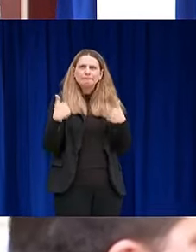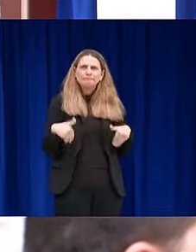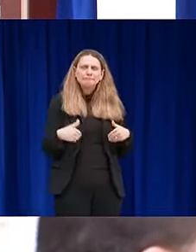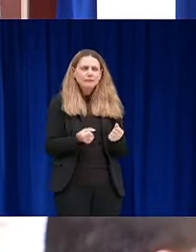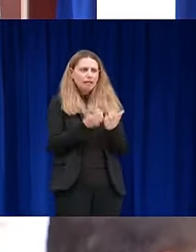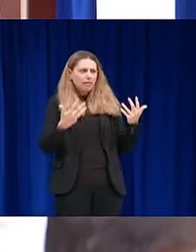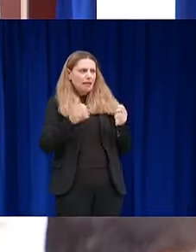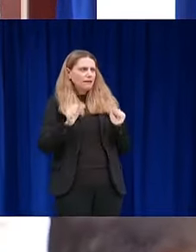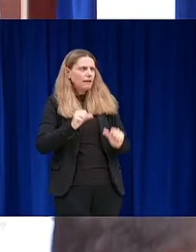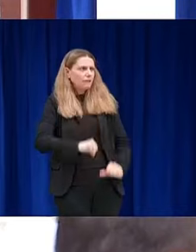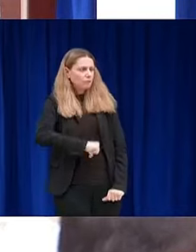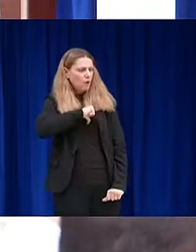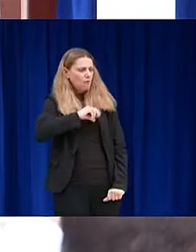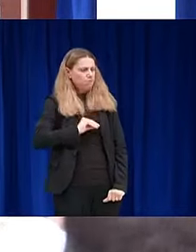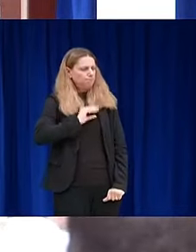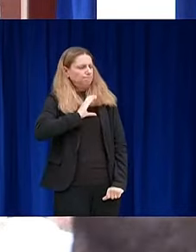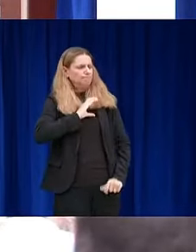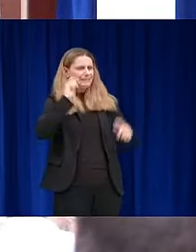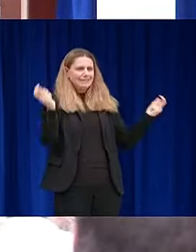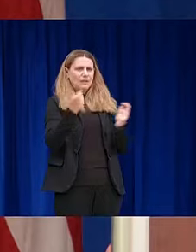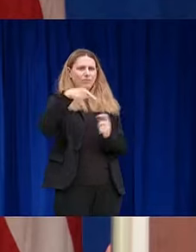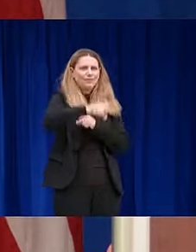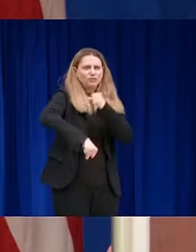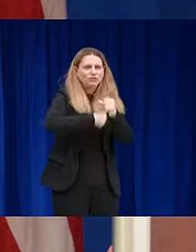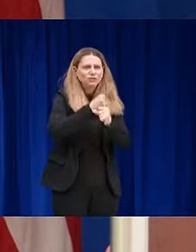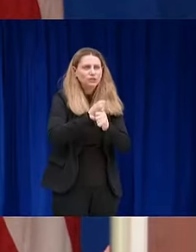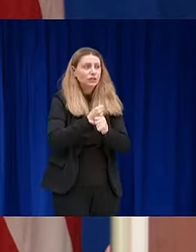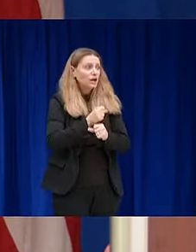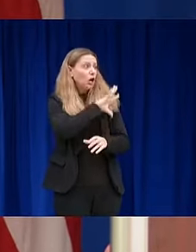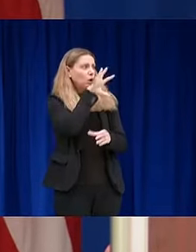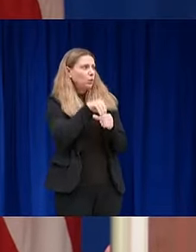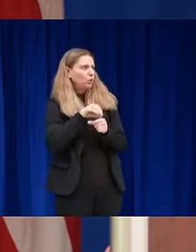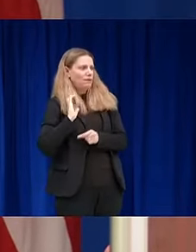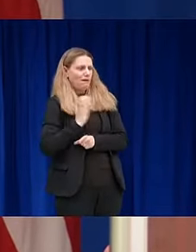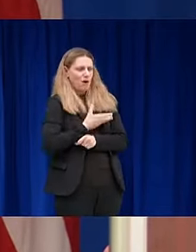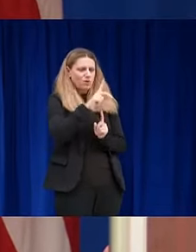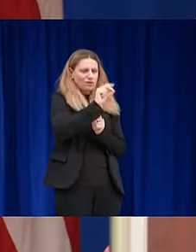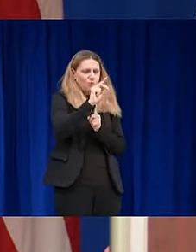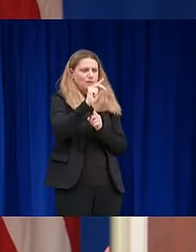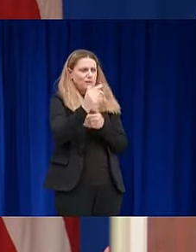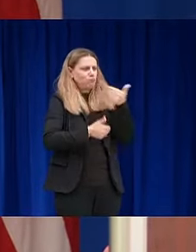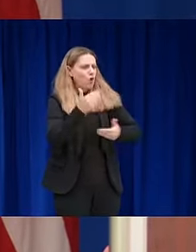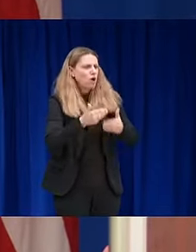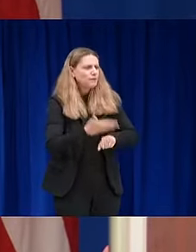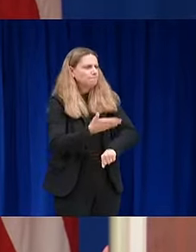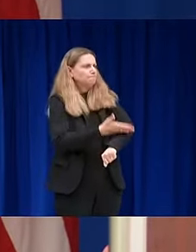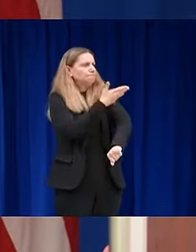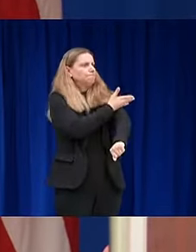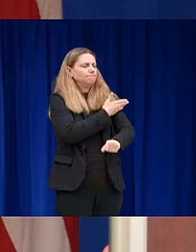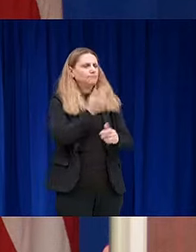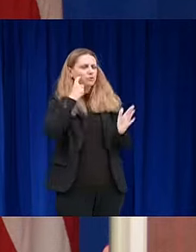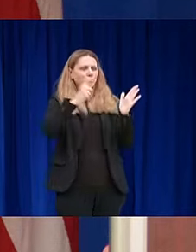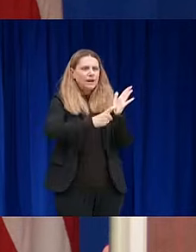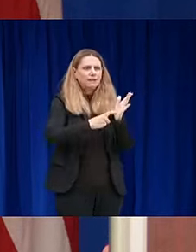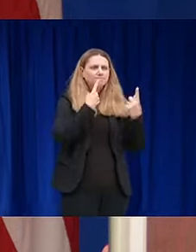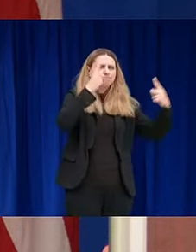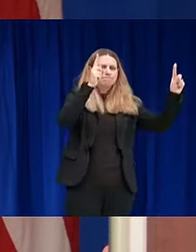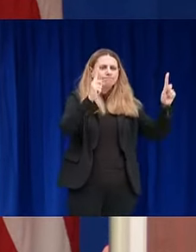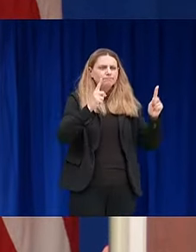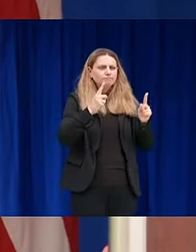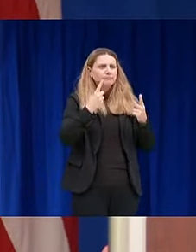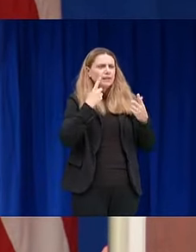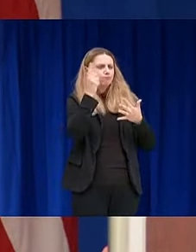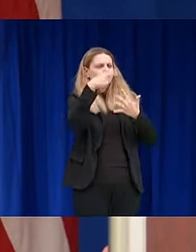year, including the progress that we've made as a department, recognizing the contributions and achievements of members of the